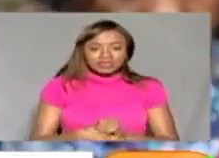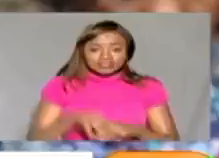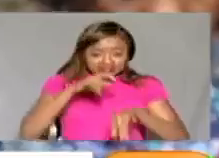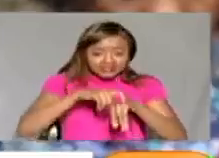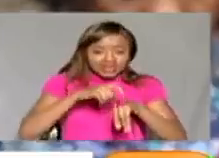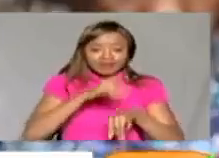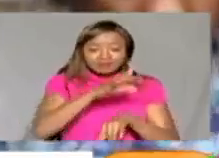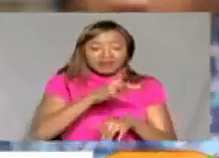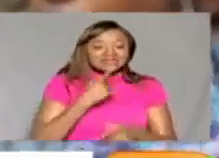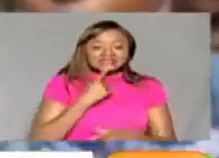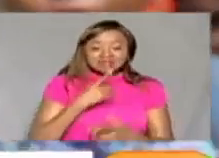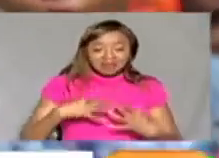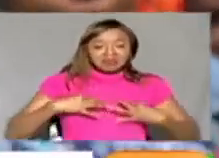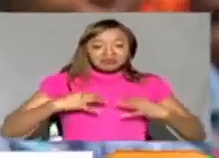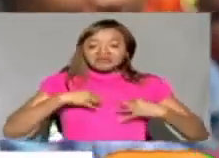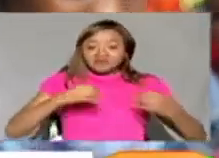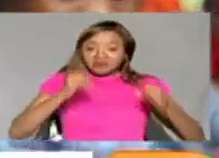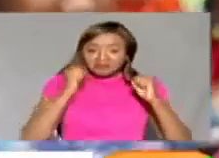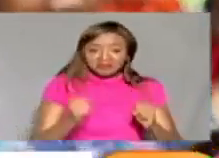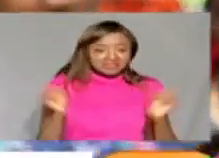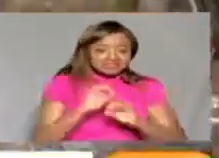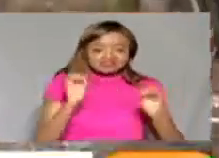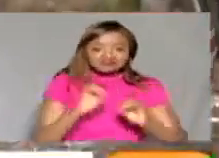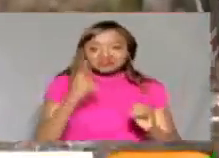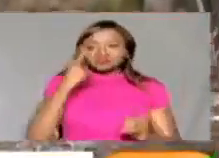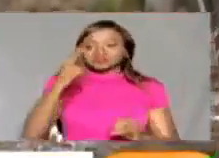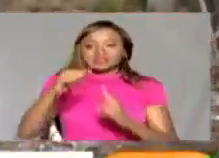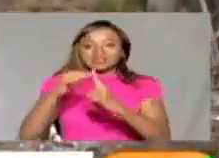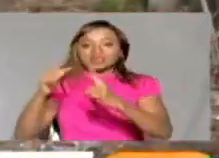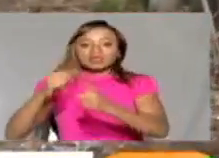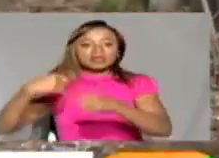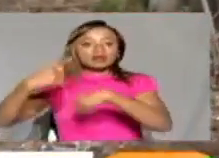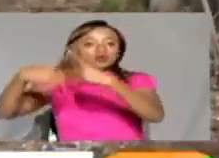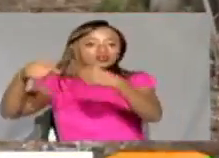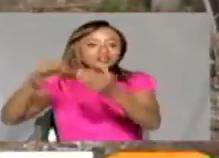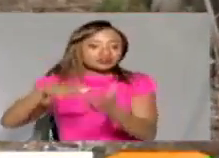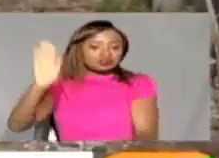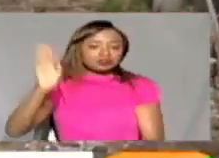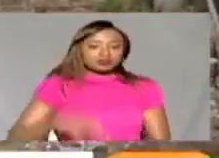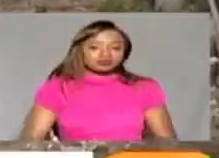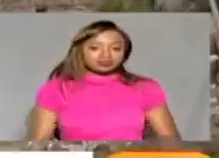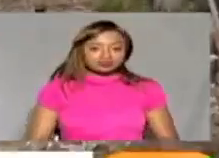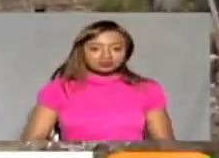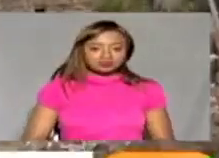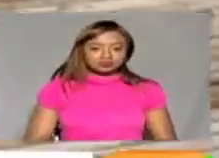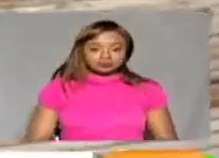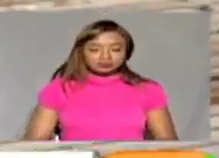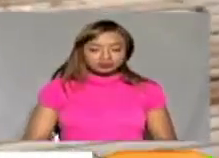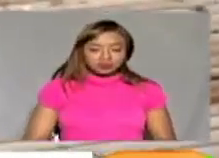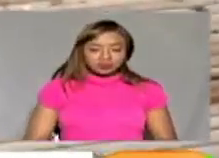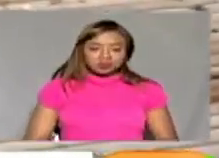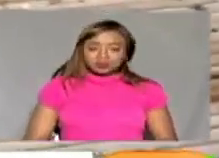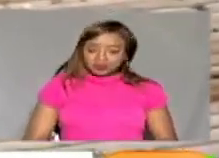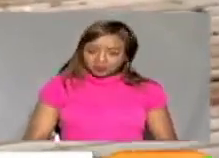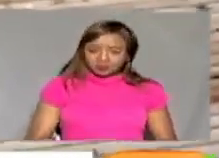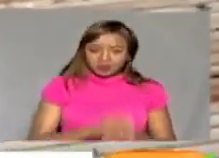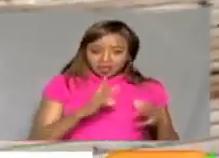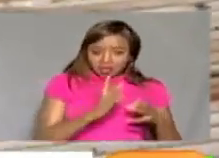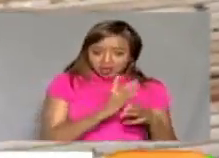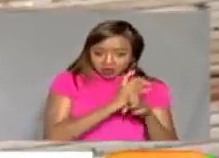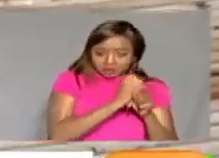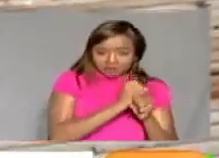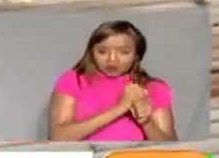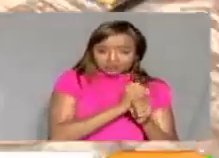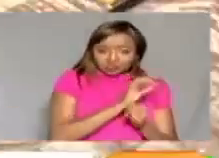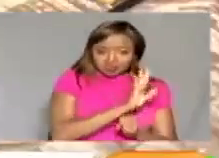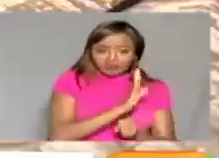January this year, we saw 14. Human rights organizations insist that all these statistics are of